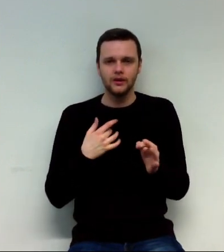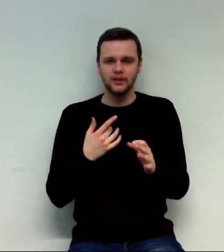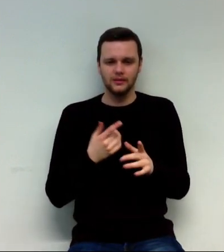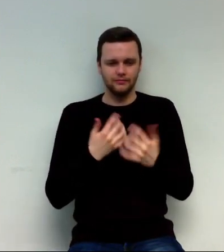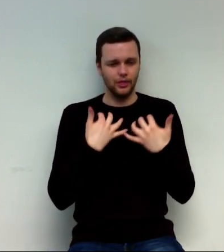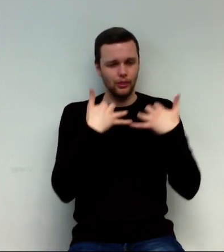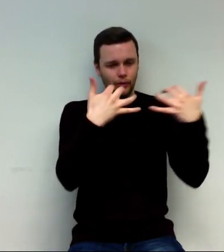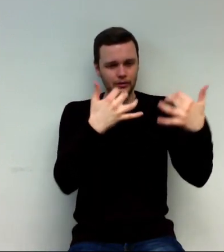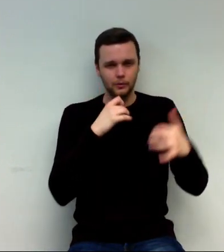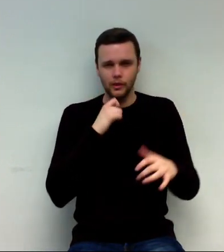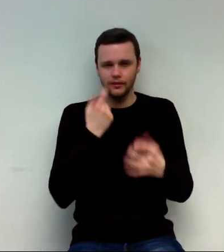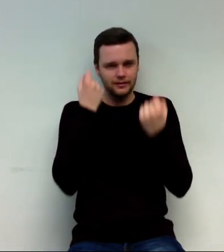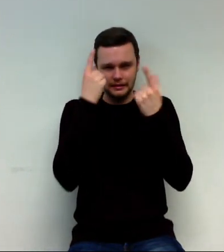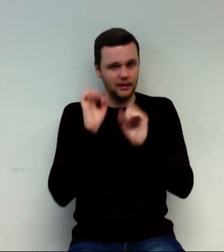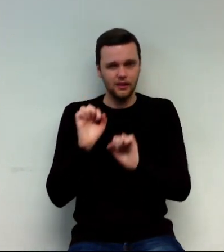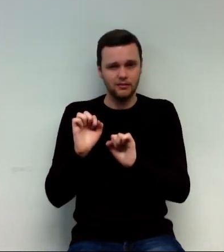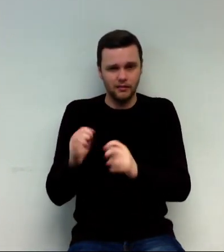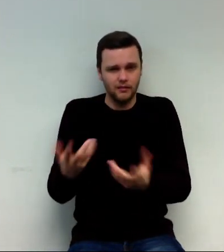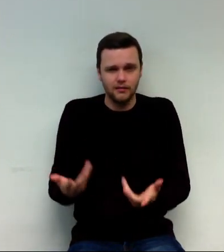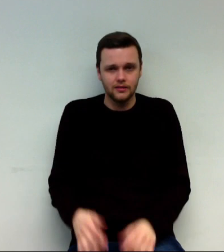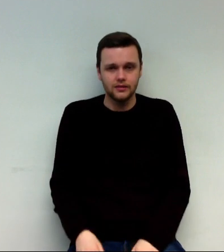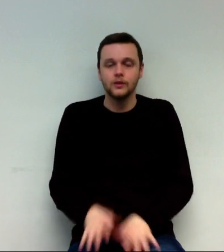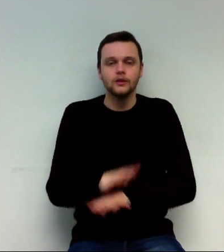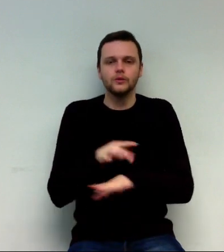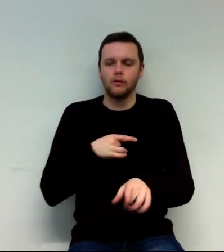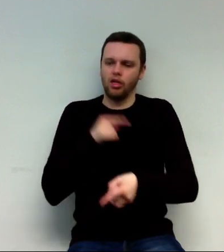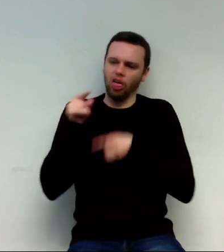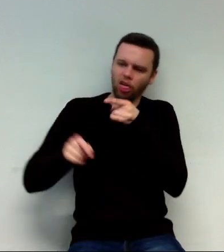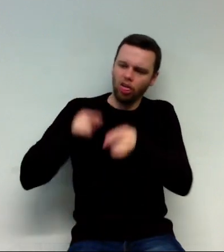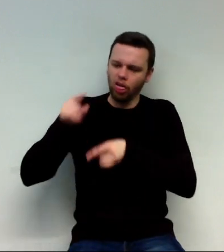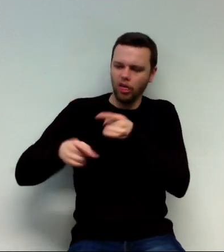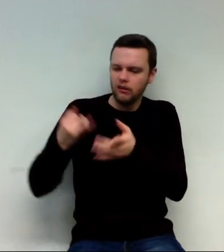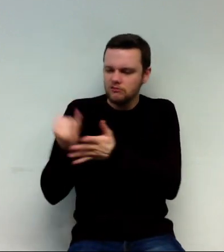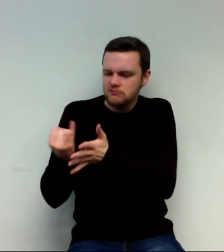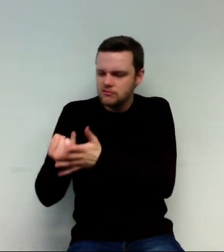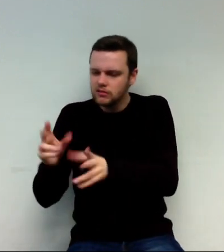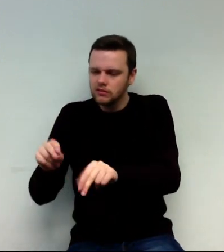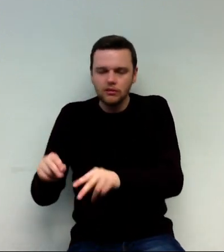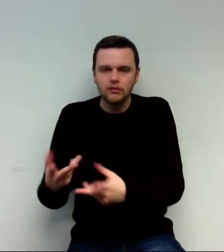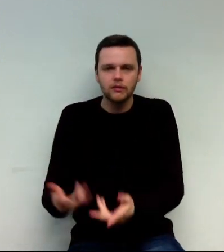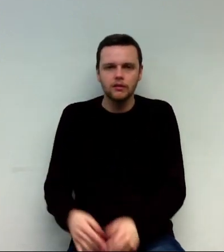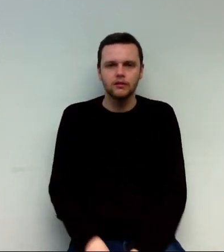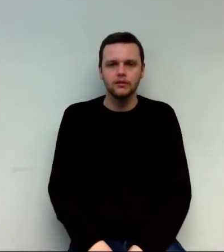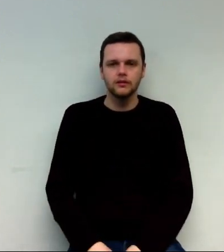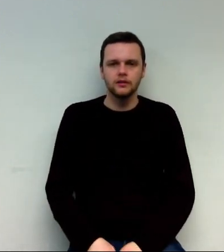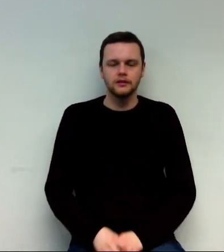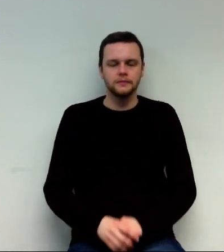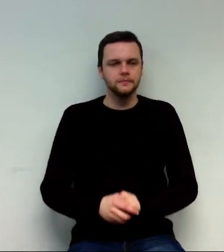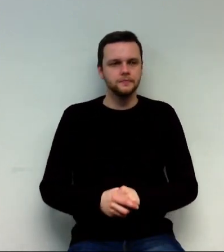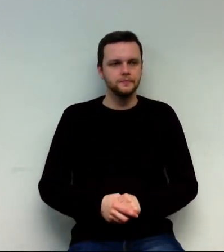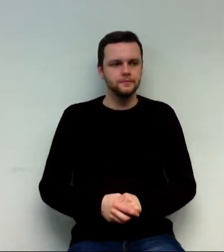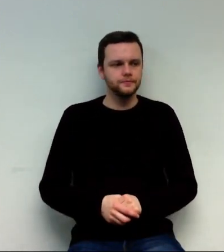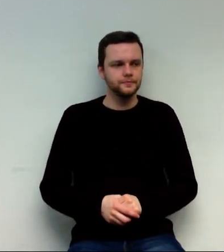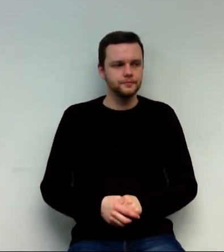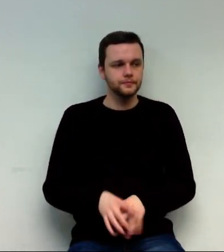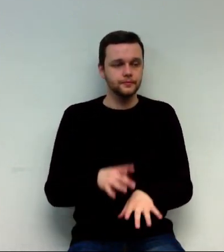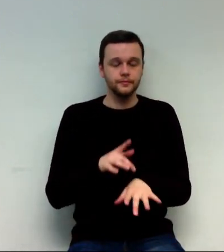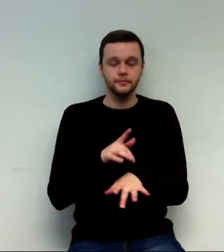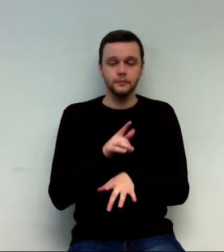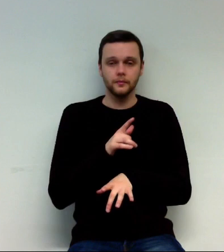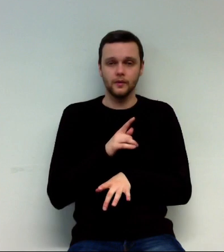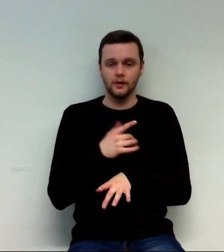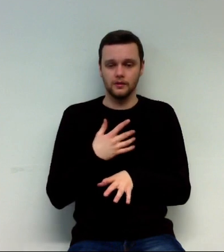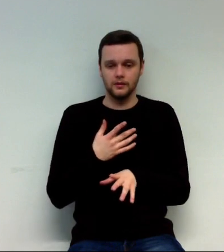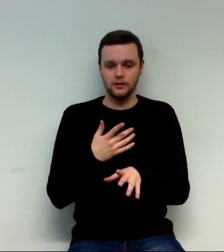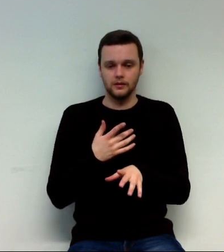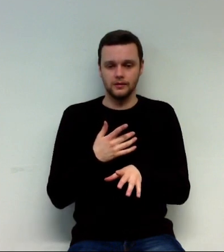and the audience will completely understand that, and they're not going to think you should be like a 10 out of 10 in expectations. And the fact that you're tuning